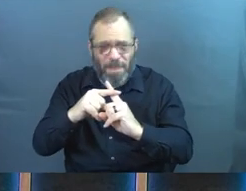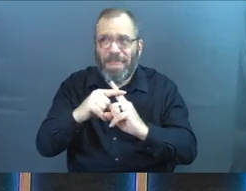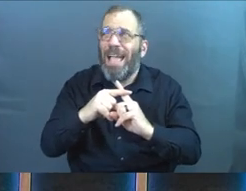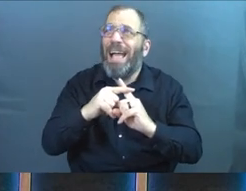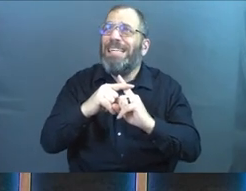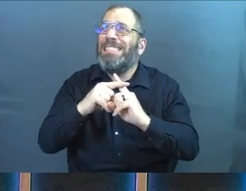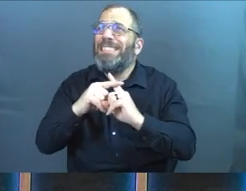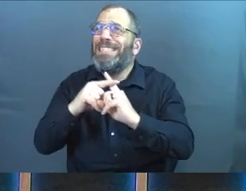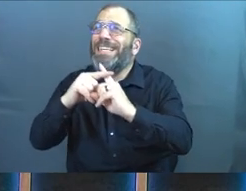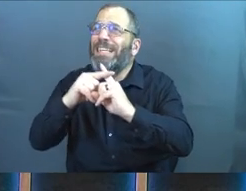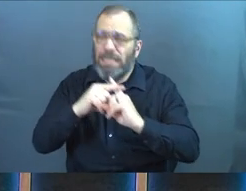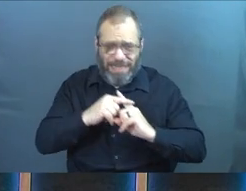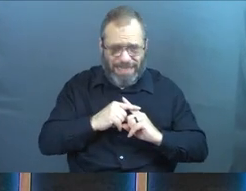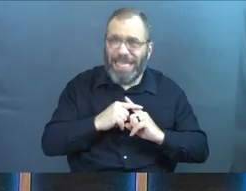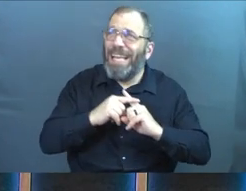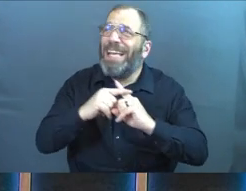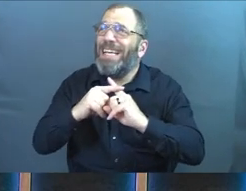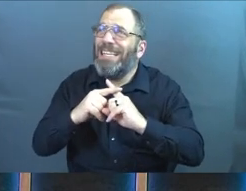to make it to heaven.